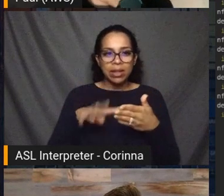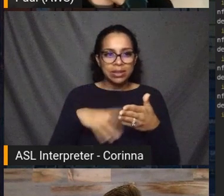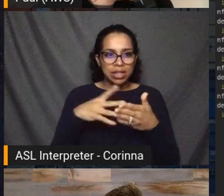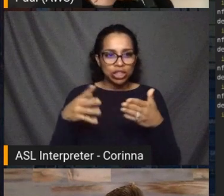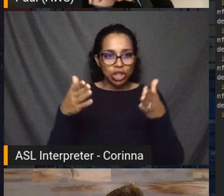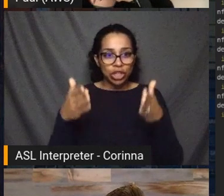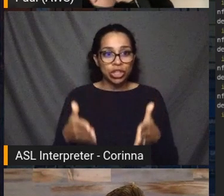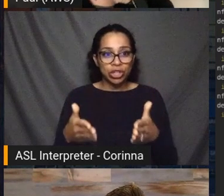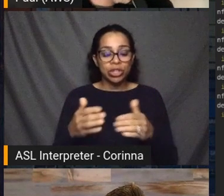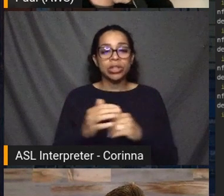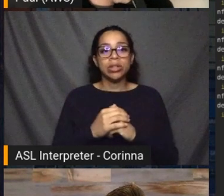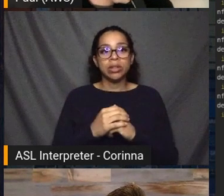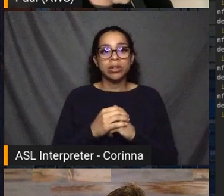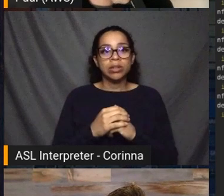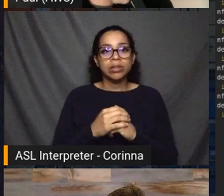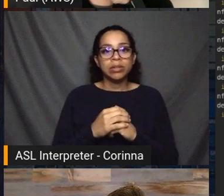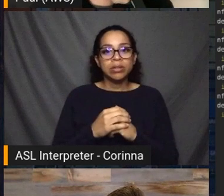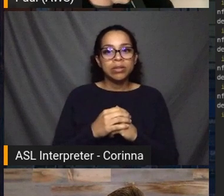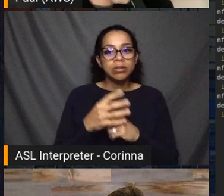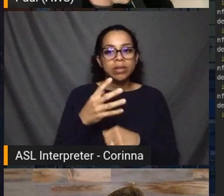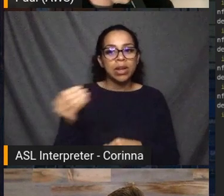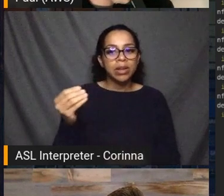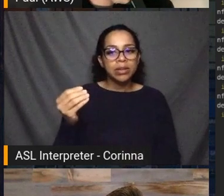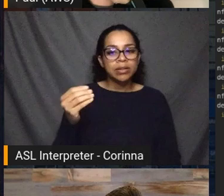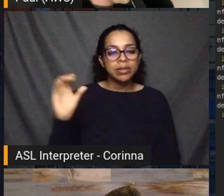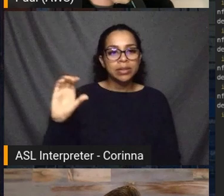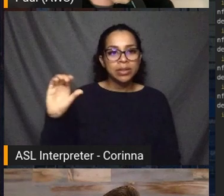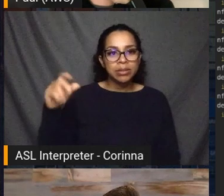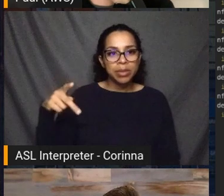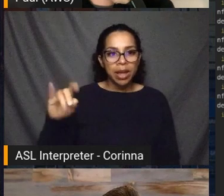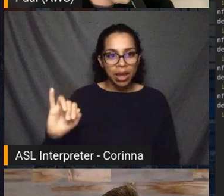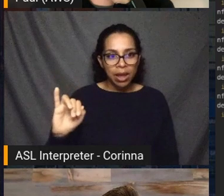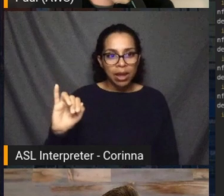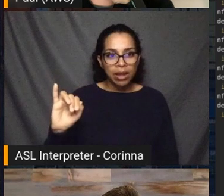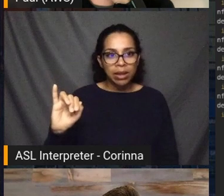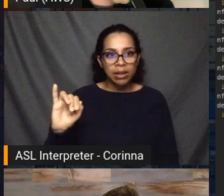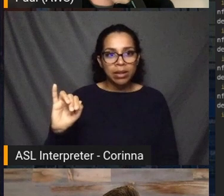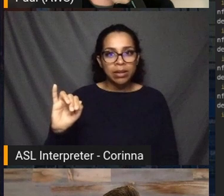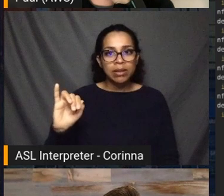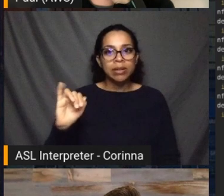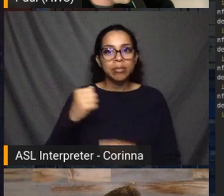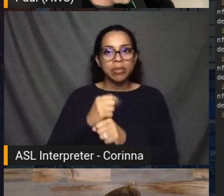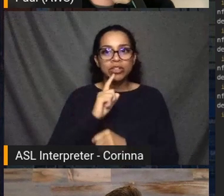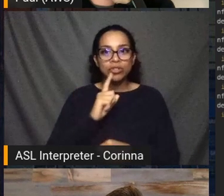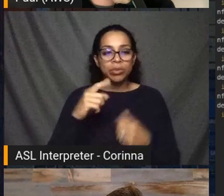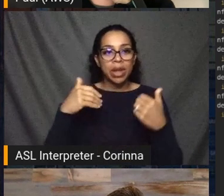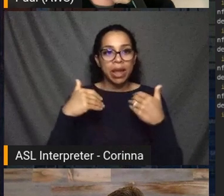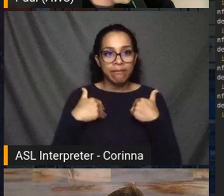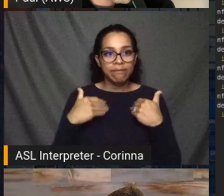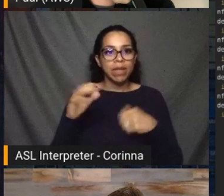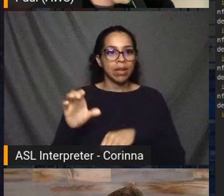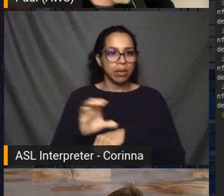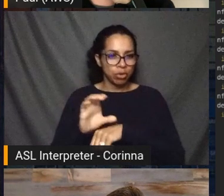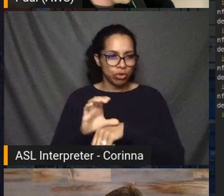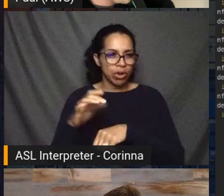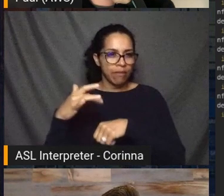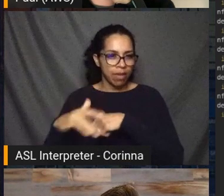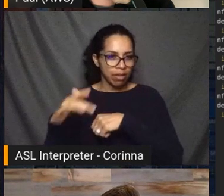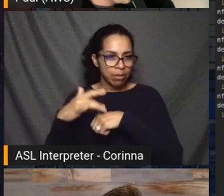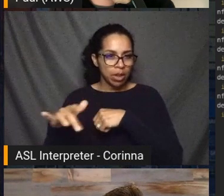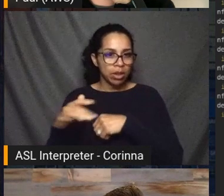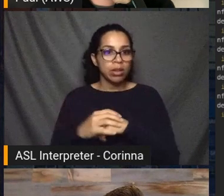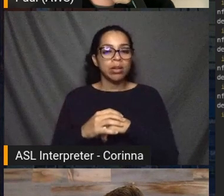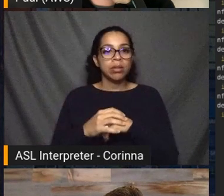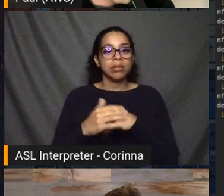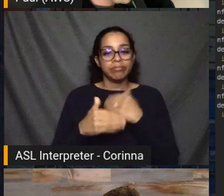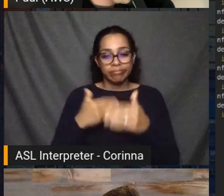EC2 Fleet API to make sure that we have the compute available, and then the process of provisioning these